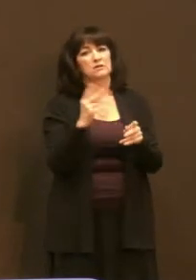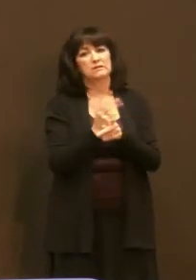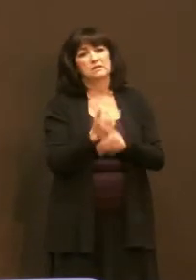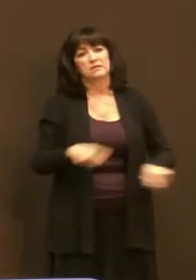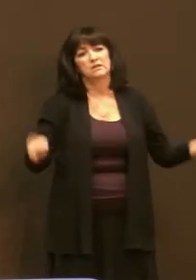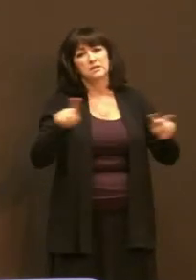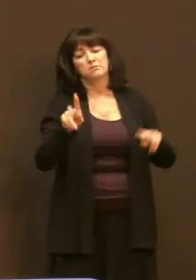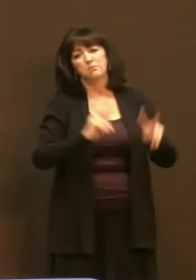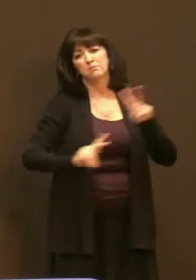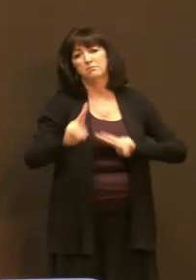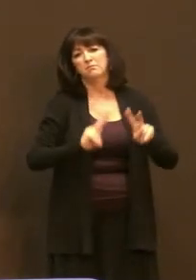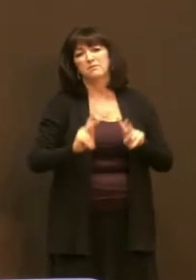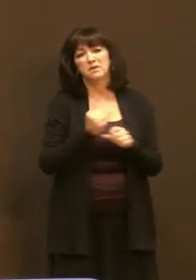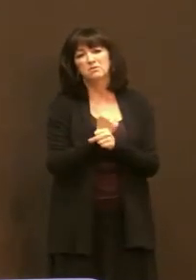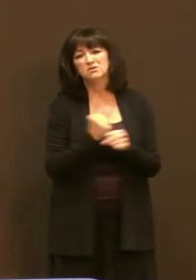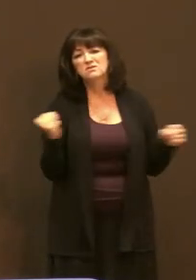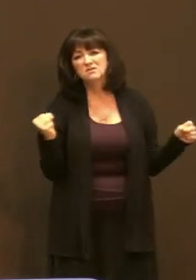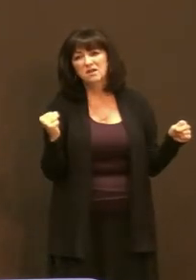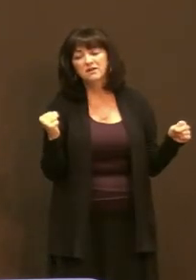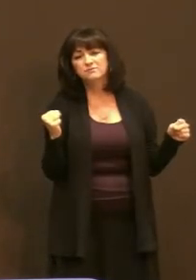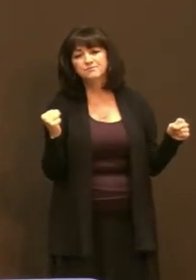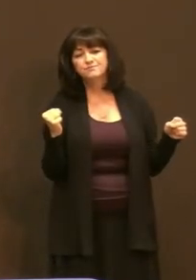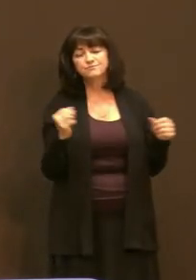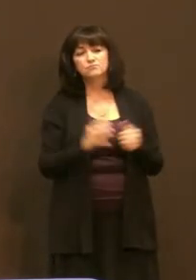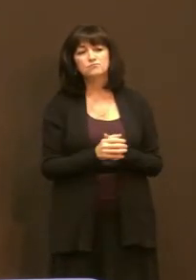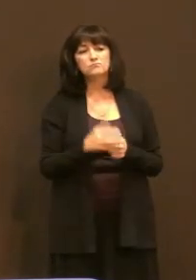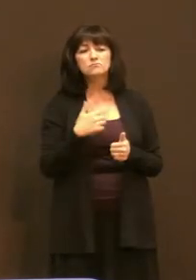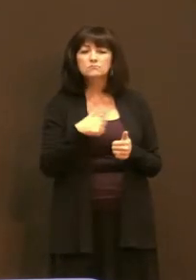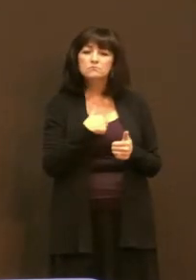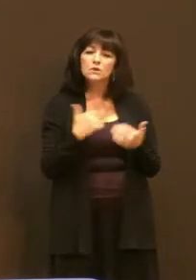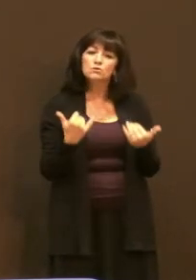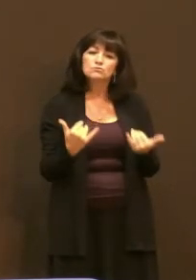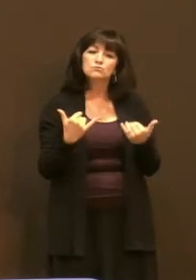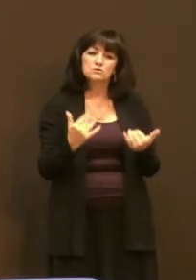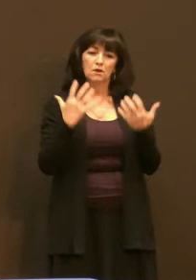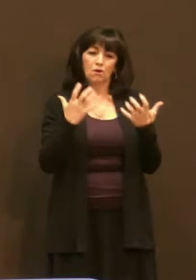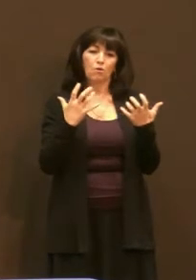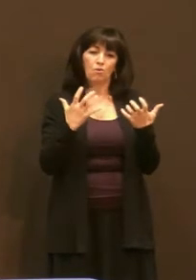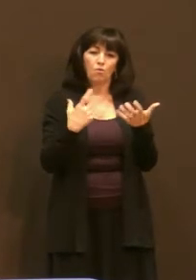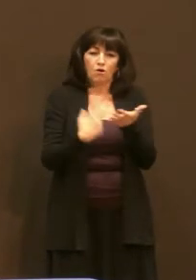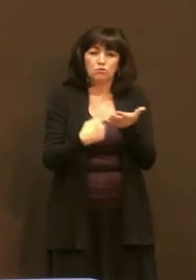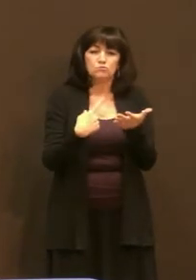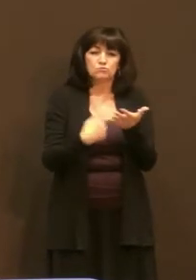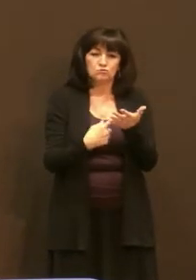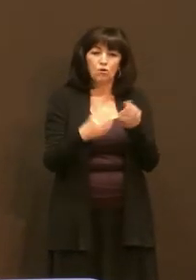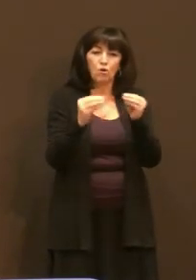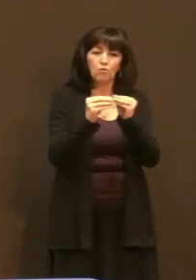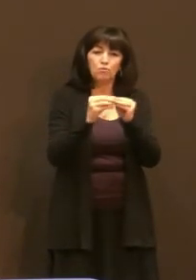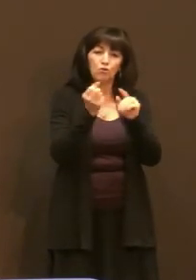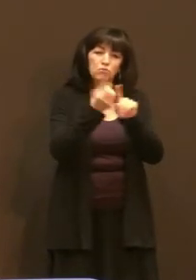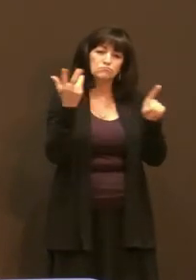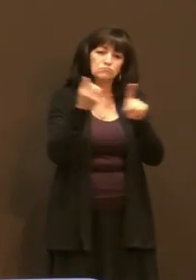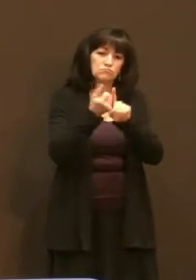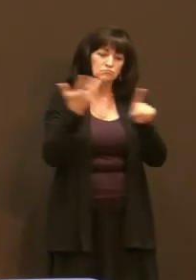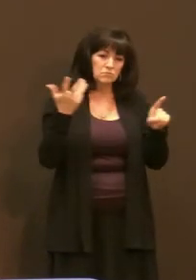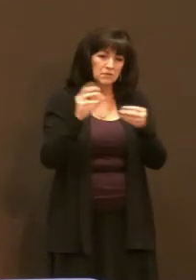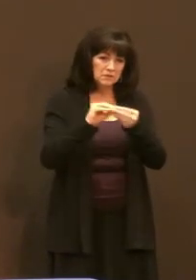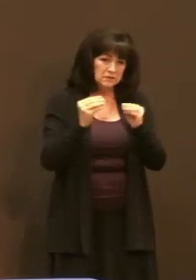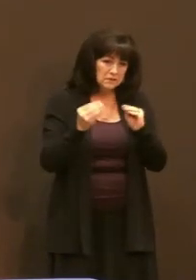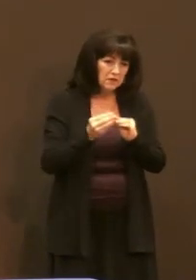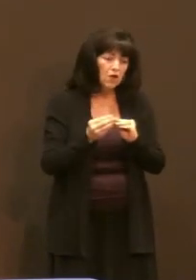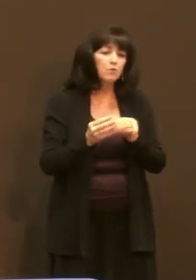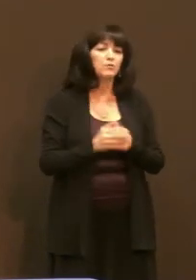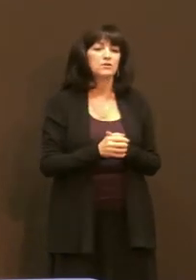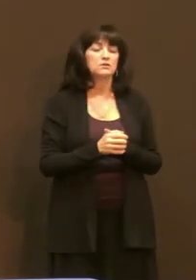series of slides as we have the last few conferences. We have a few more today. I'm going to set the table with the situation